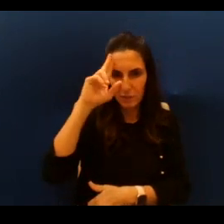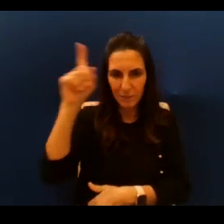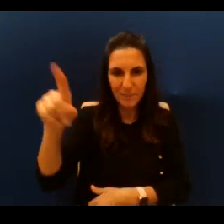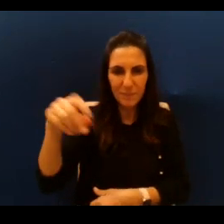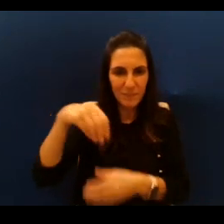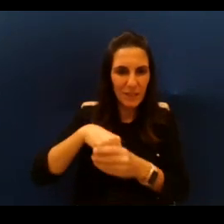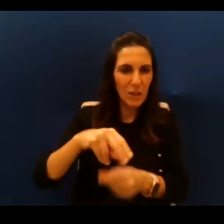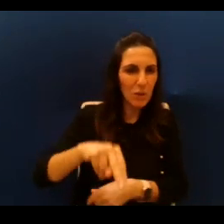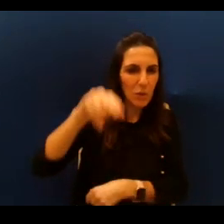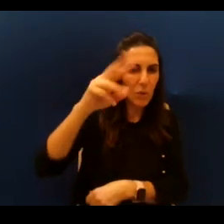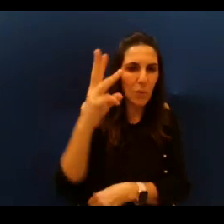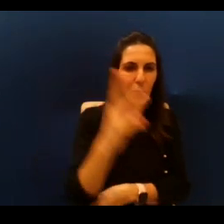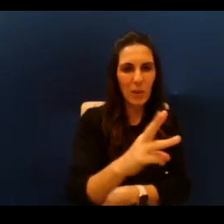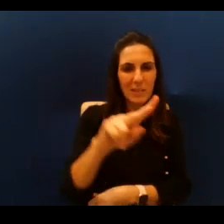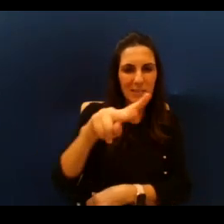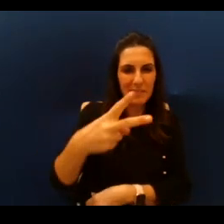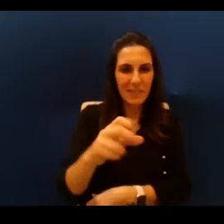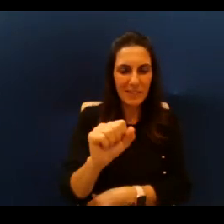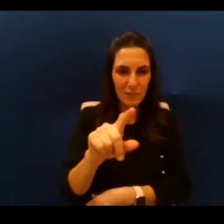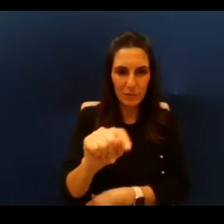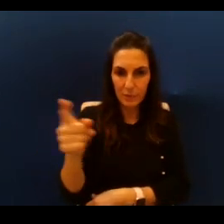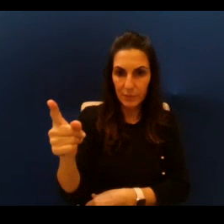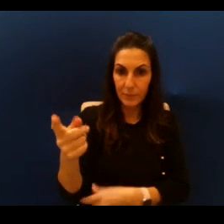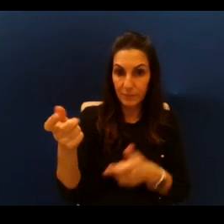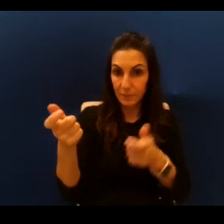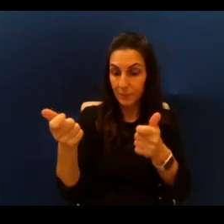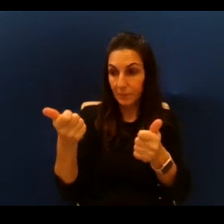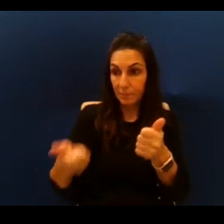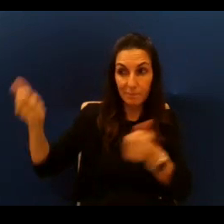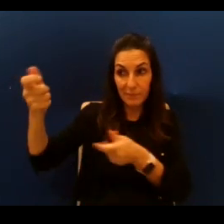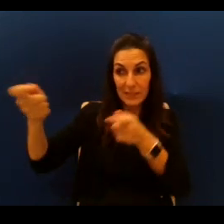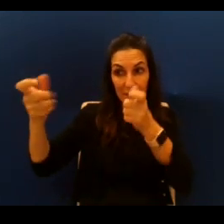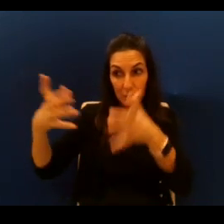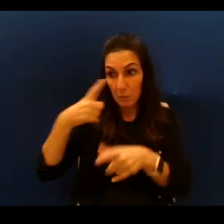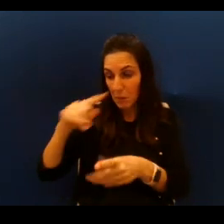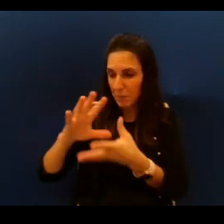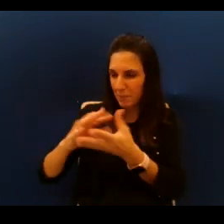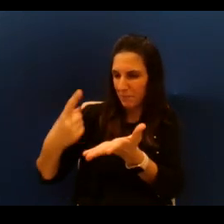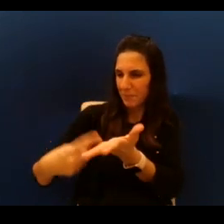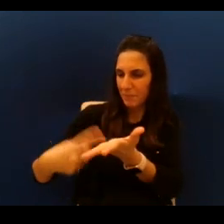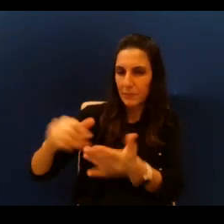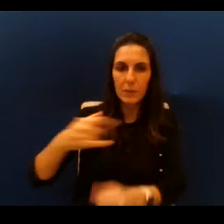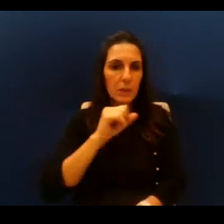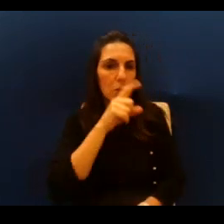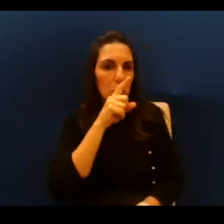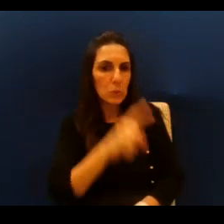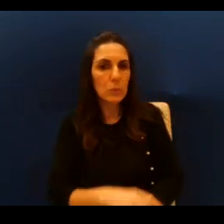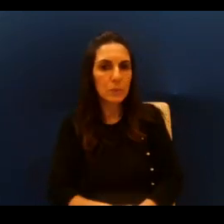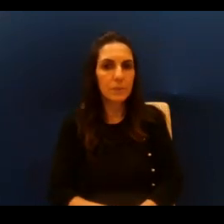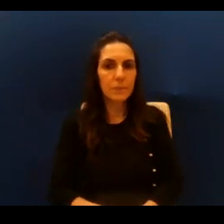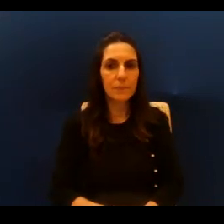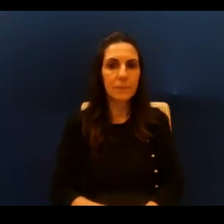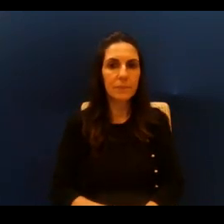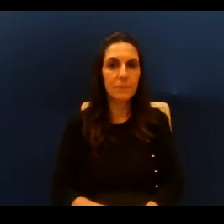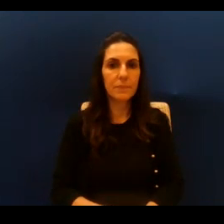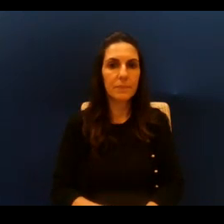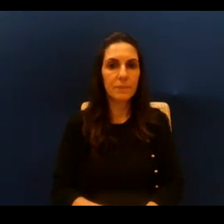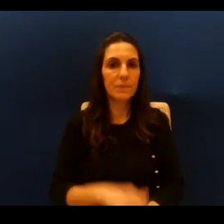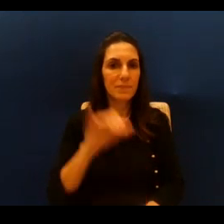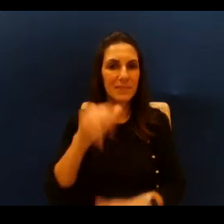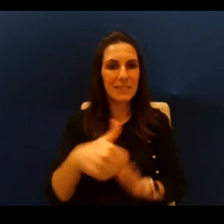Northwest 2nd Street. Executive Director, could you introduce this item? Yes, sir. So this